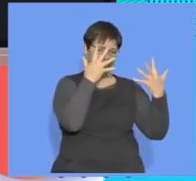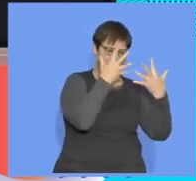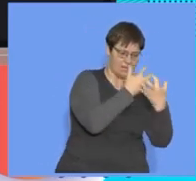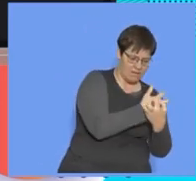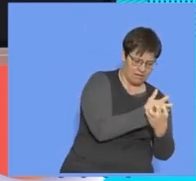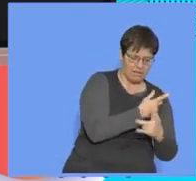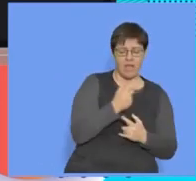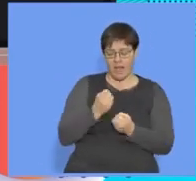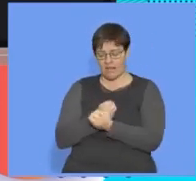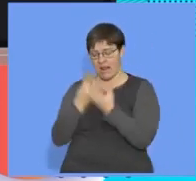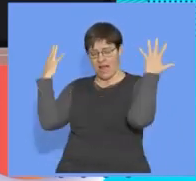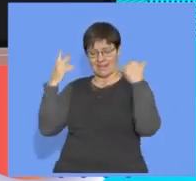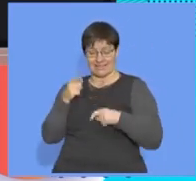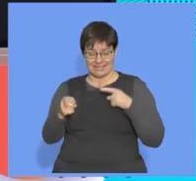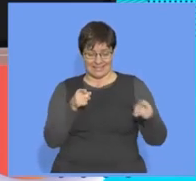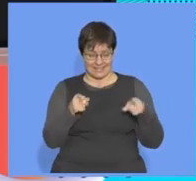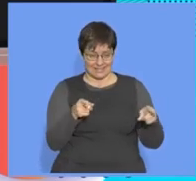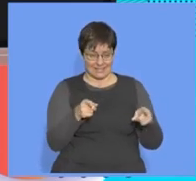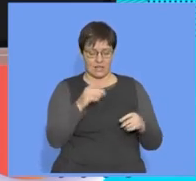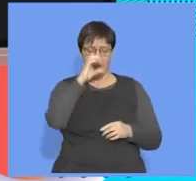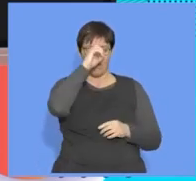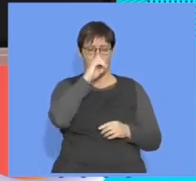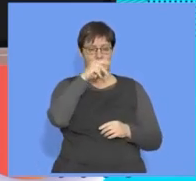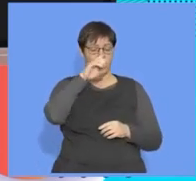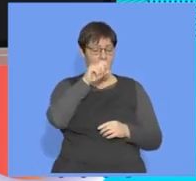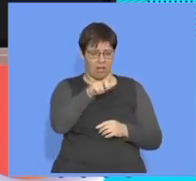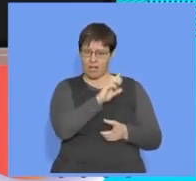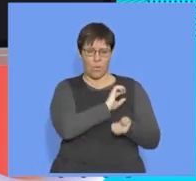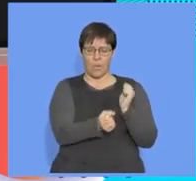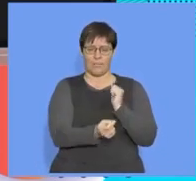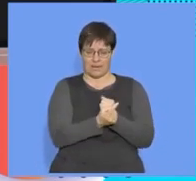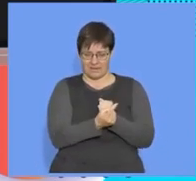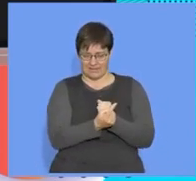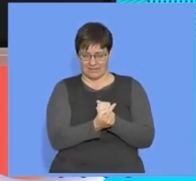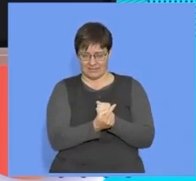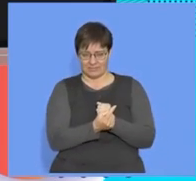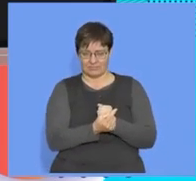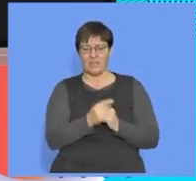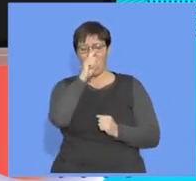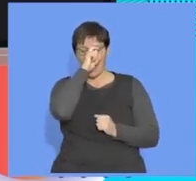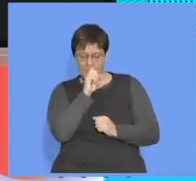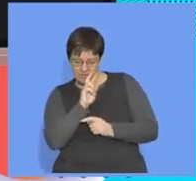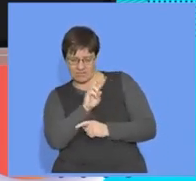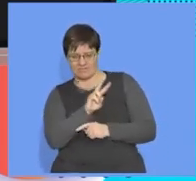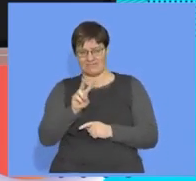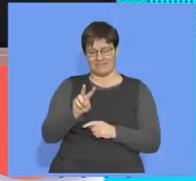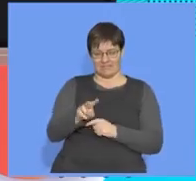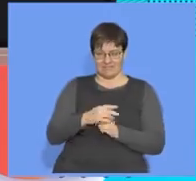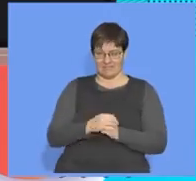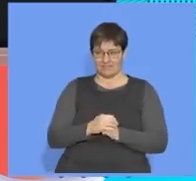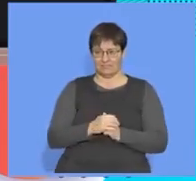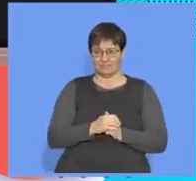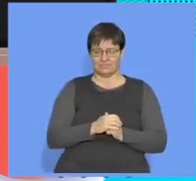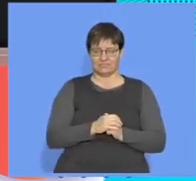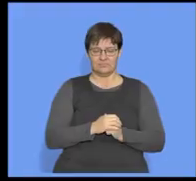at what happens to the pupil when you're looking at the image in bright light and